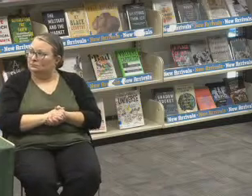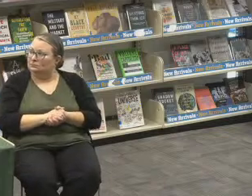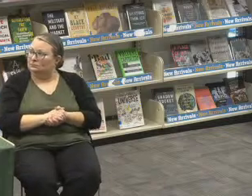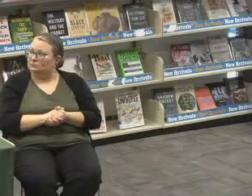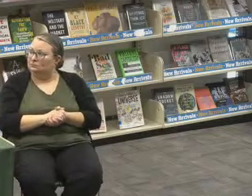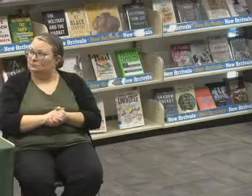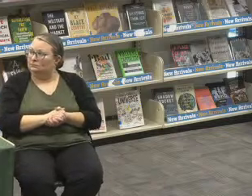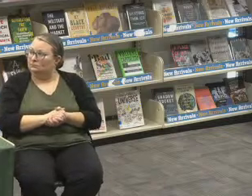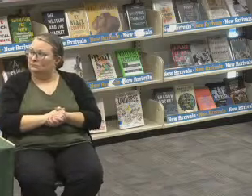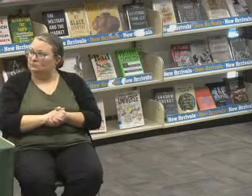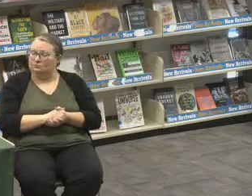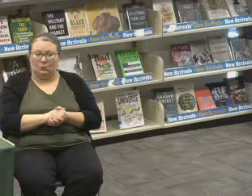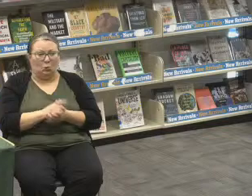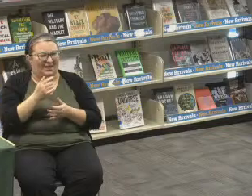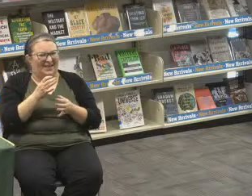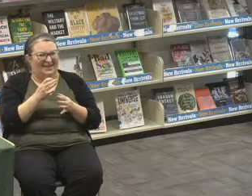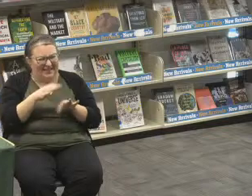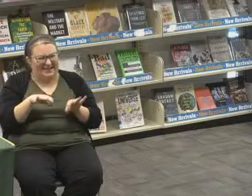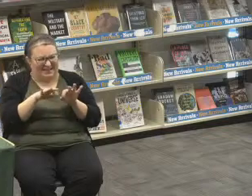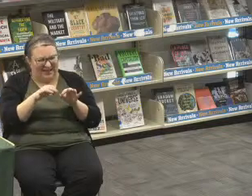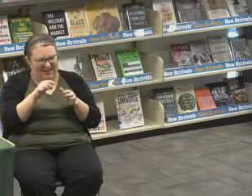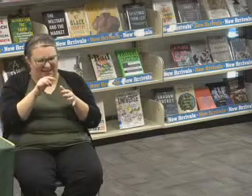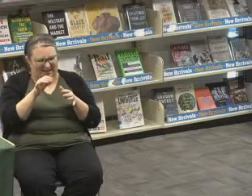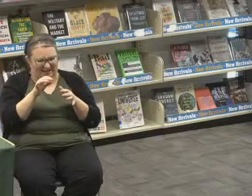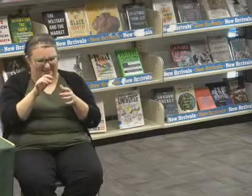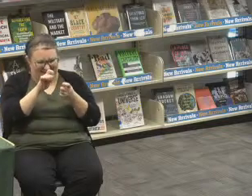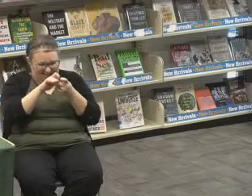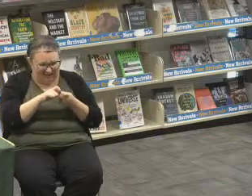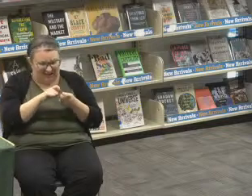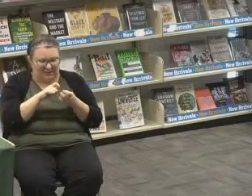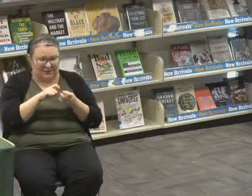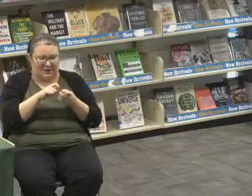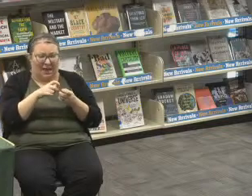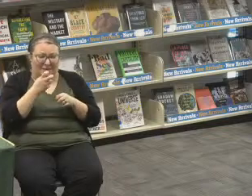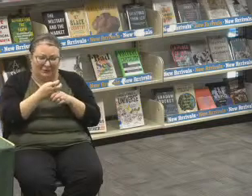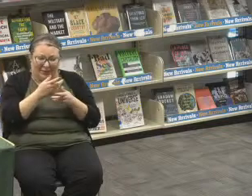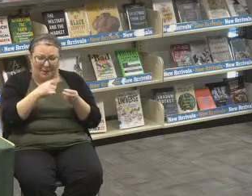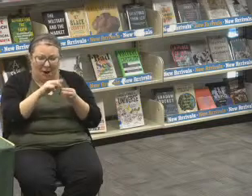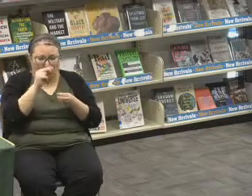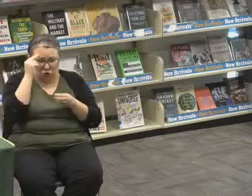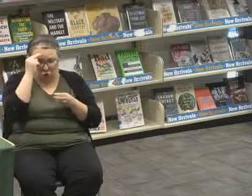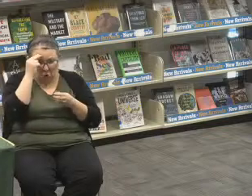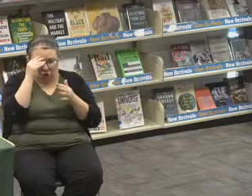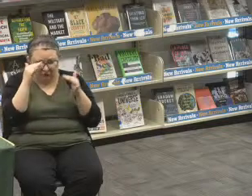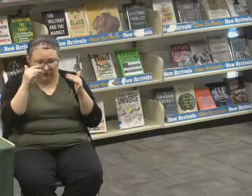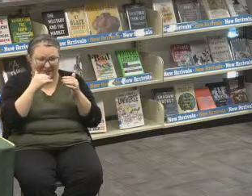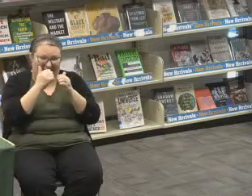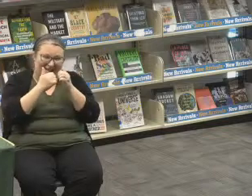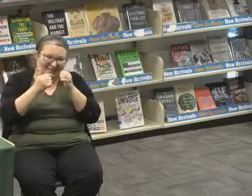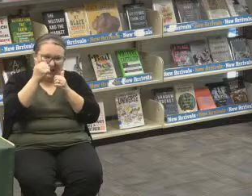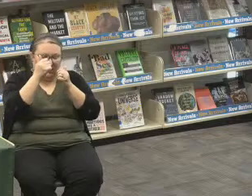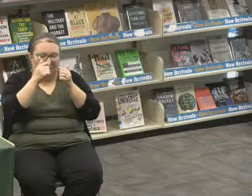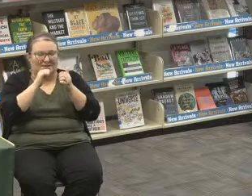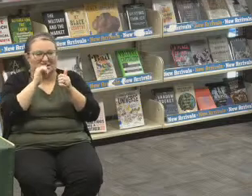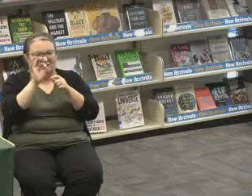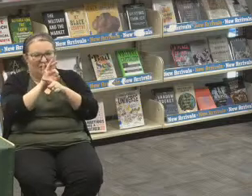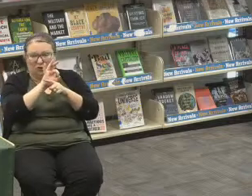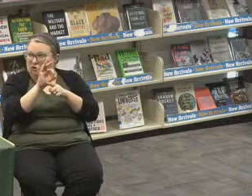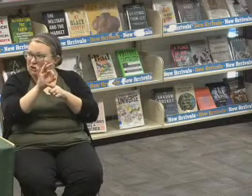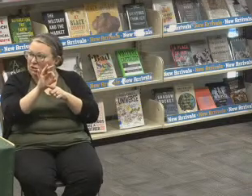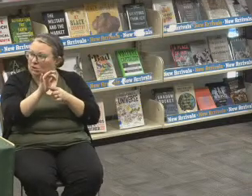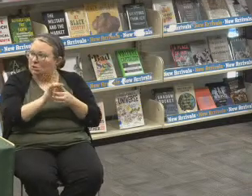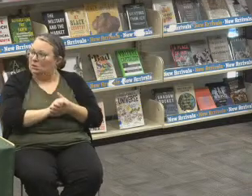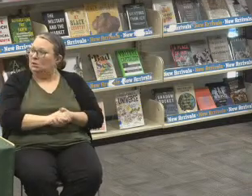One of the key features, and maybe one of the most difficult features about neurodiversity, is what we call executive dysfunction.